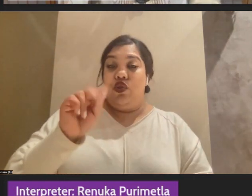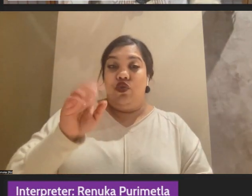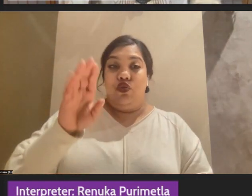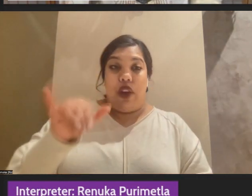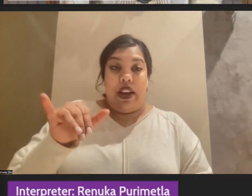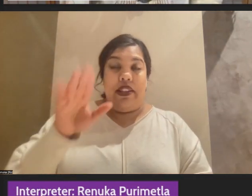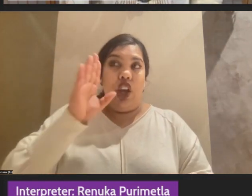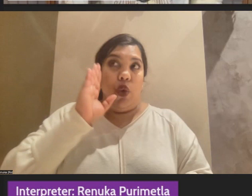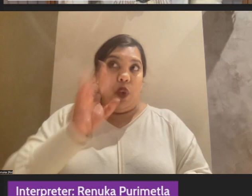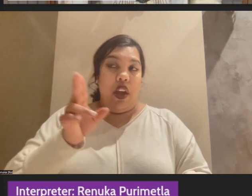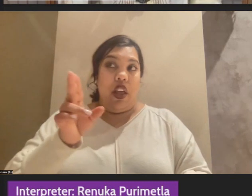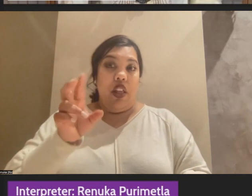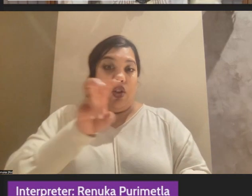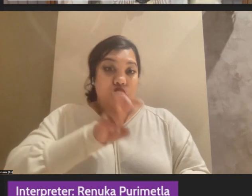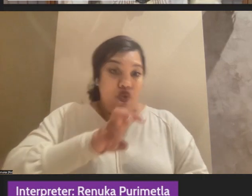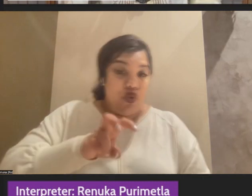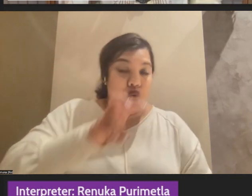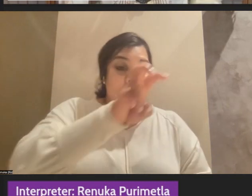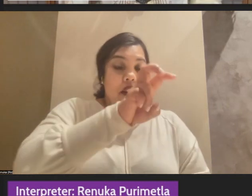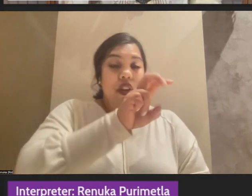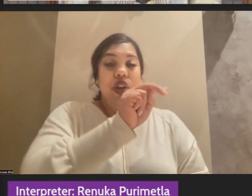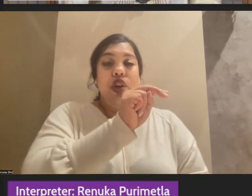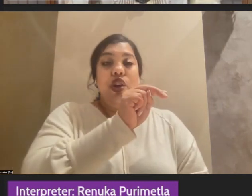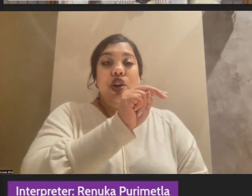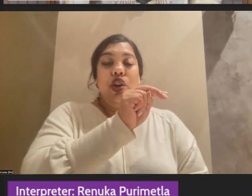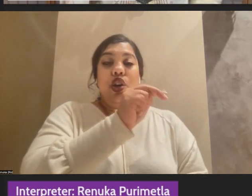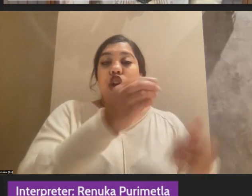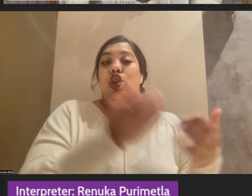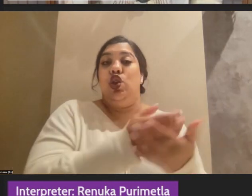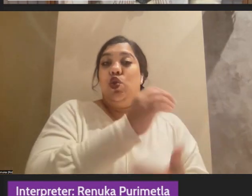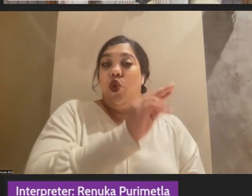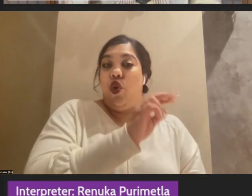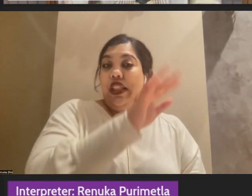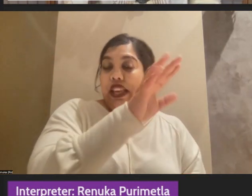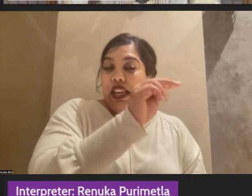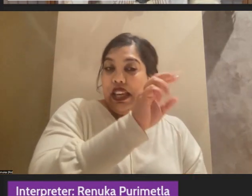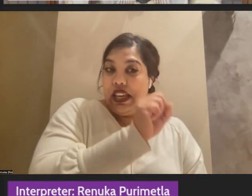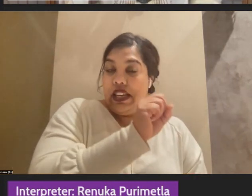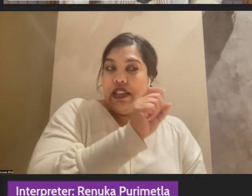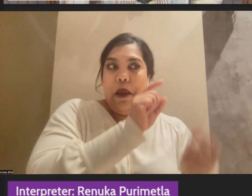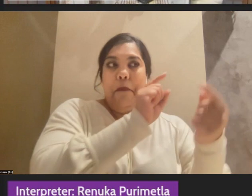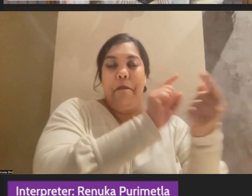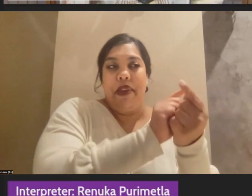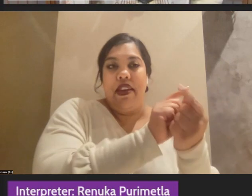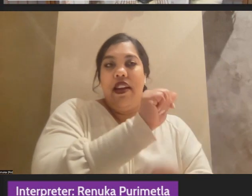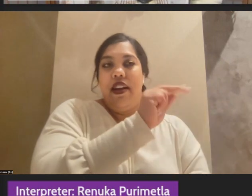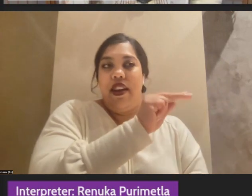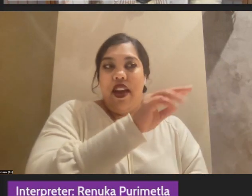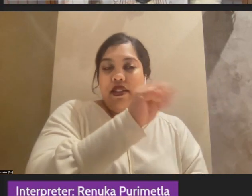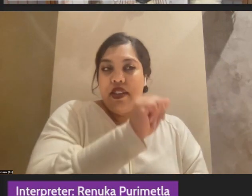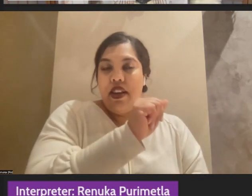me again? That we will meet up with Ernessa and Noah, and that we will go to the Bug Museum